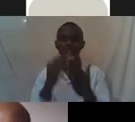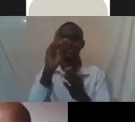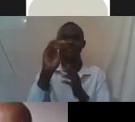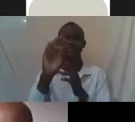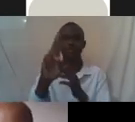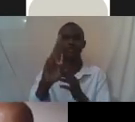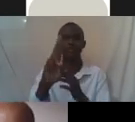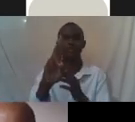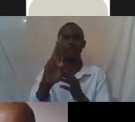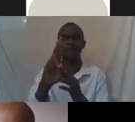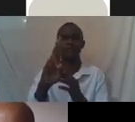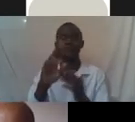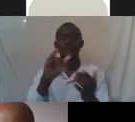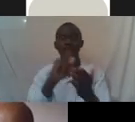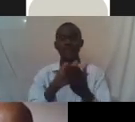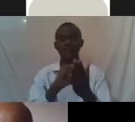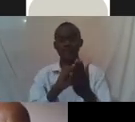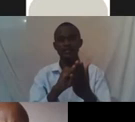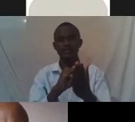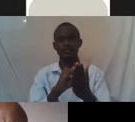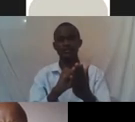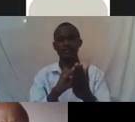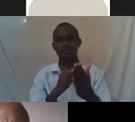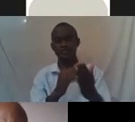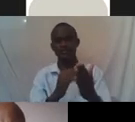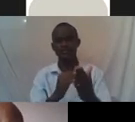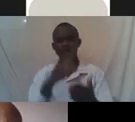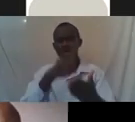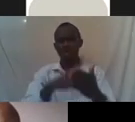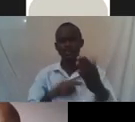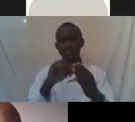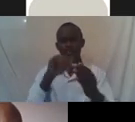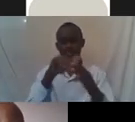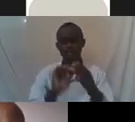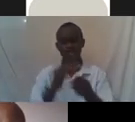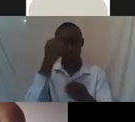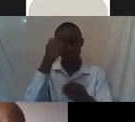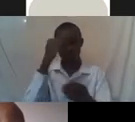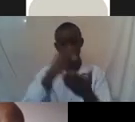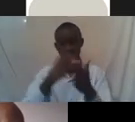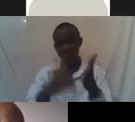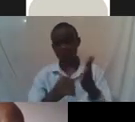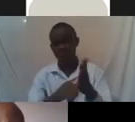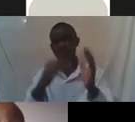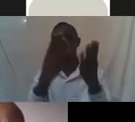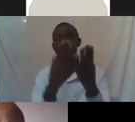really detailed and insightful. What, in your opinion, is the problem we are trying to solve?